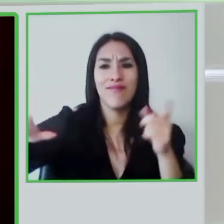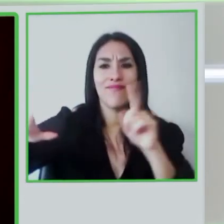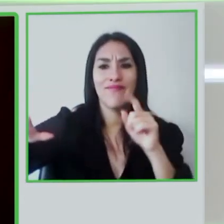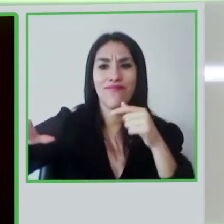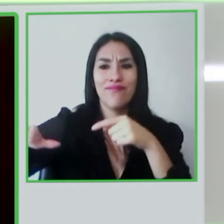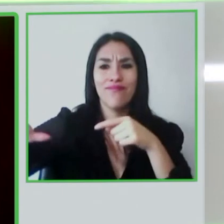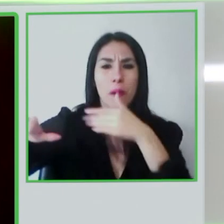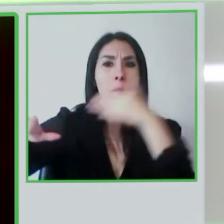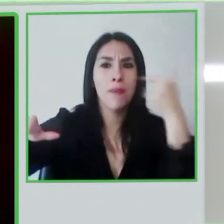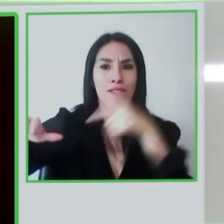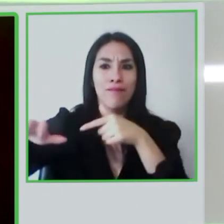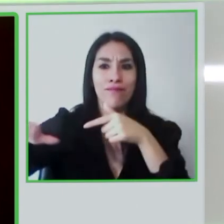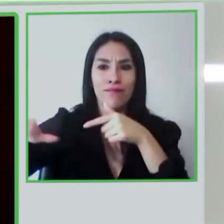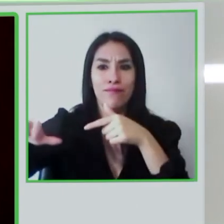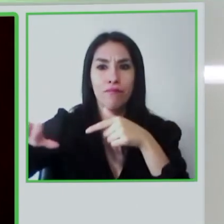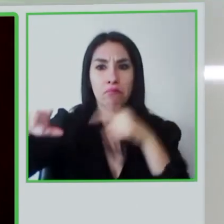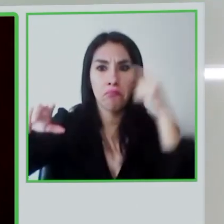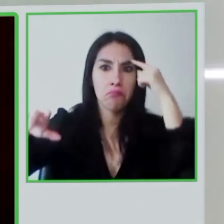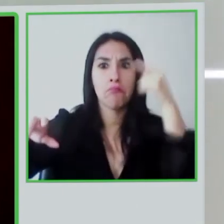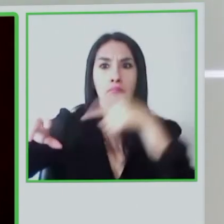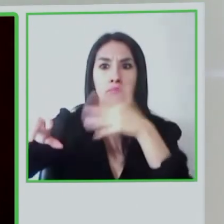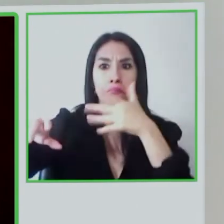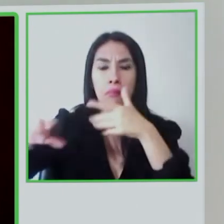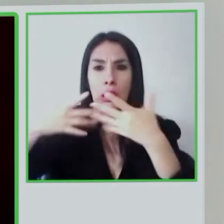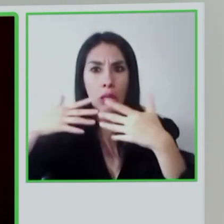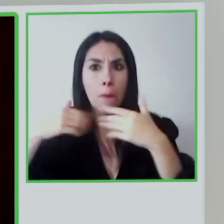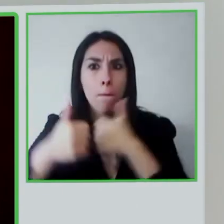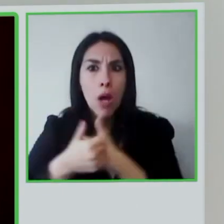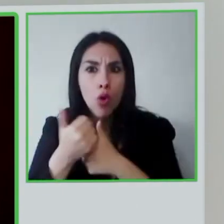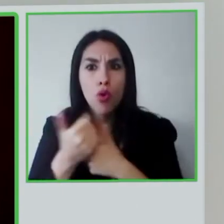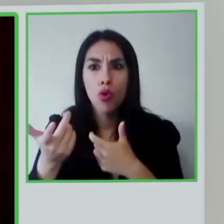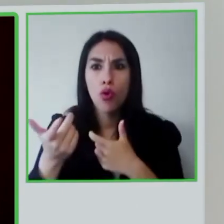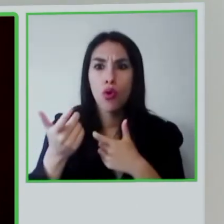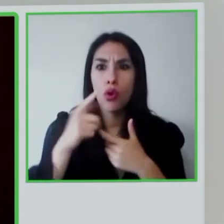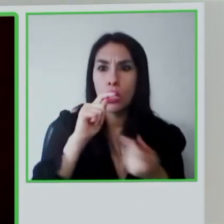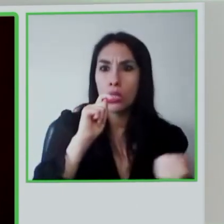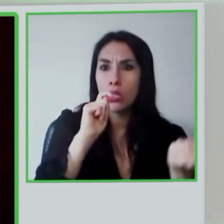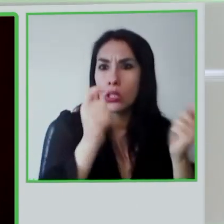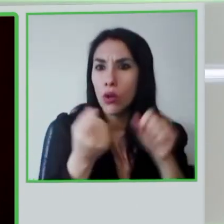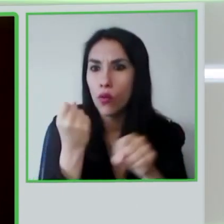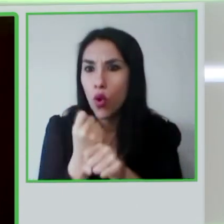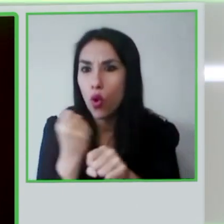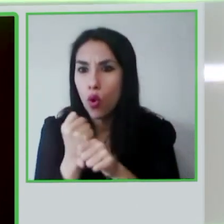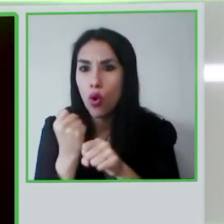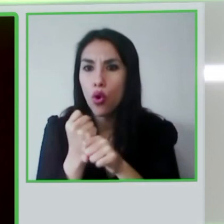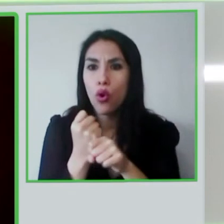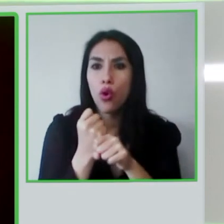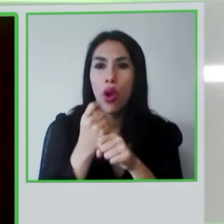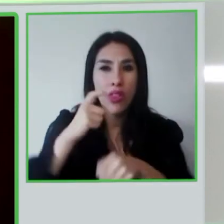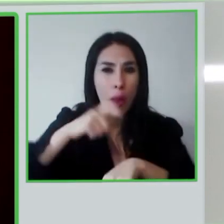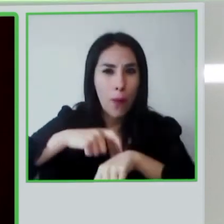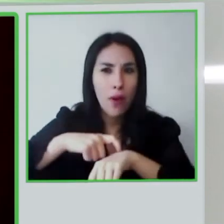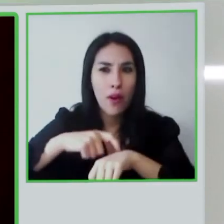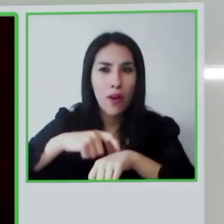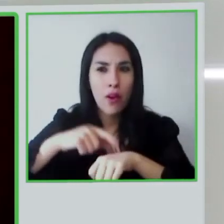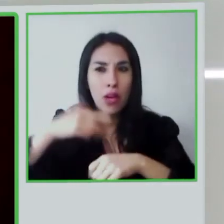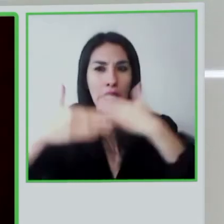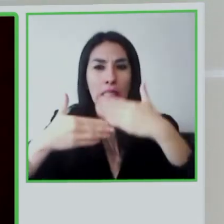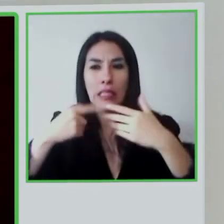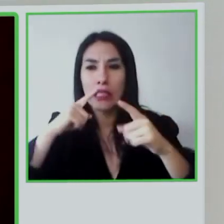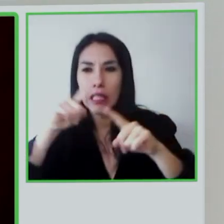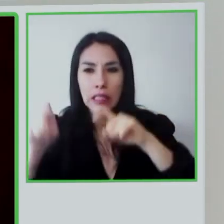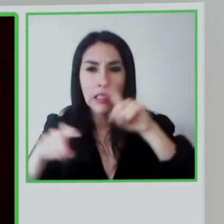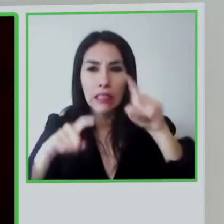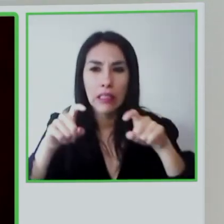wrist of the person working with it. Even that can be changed. So they had to pay for